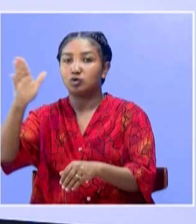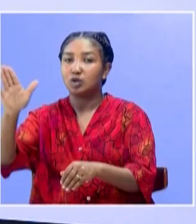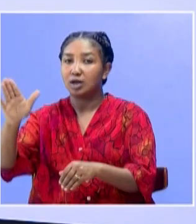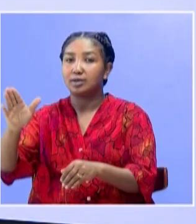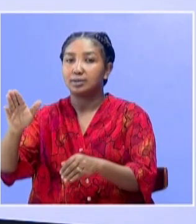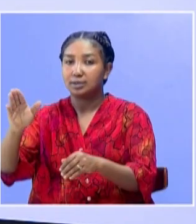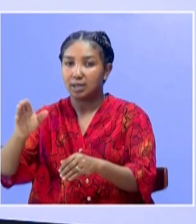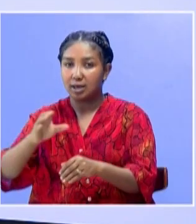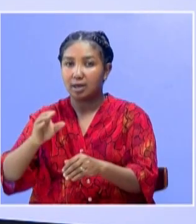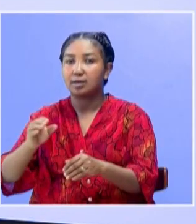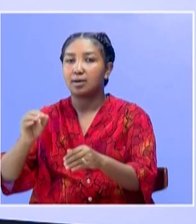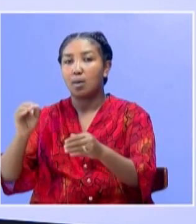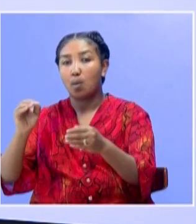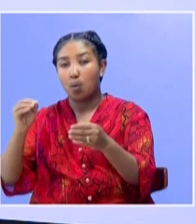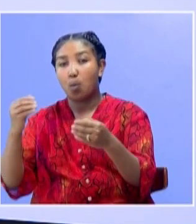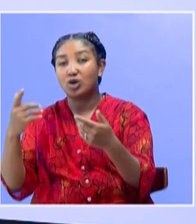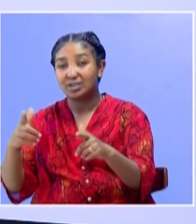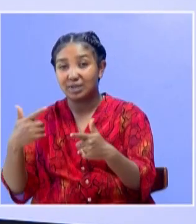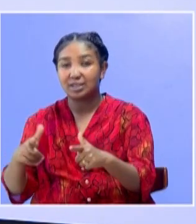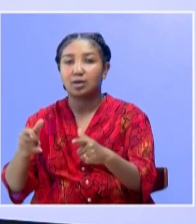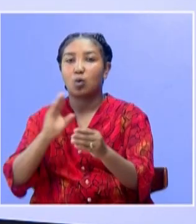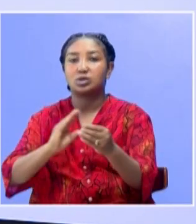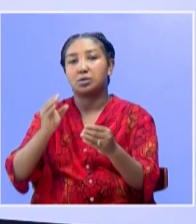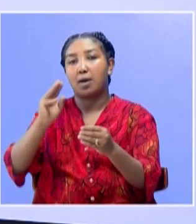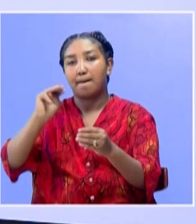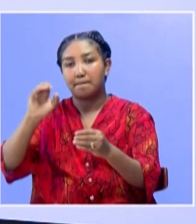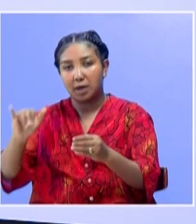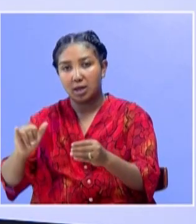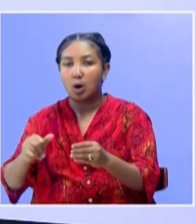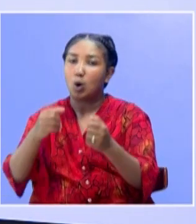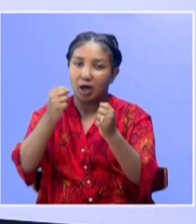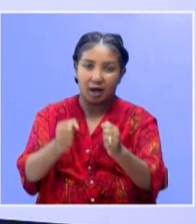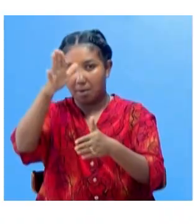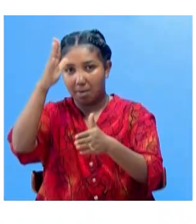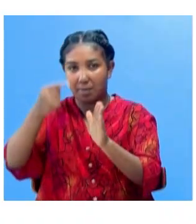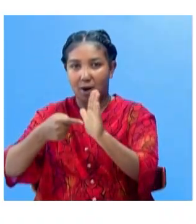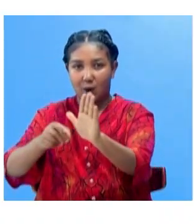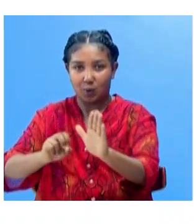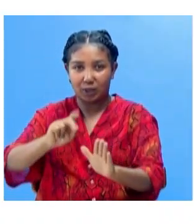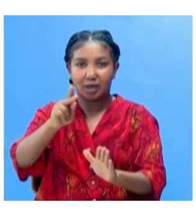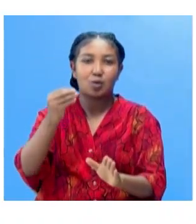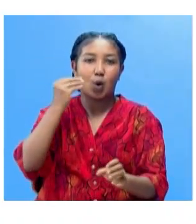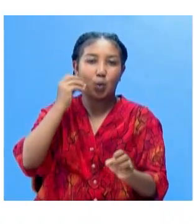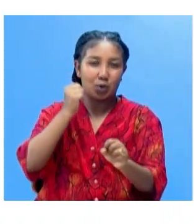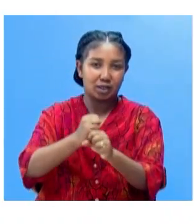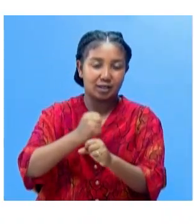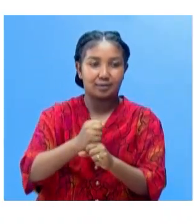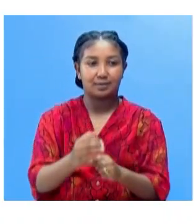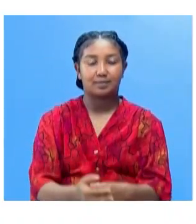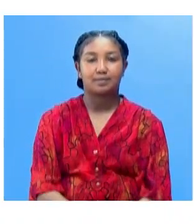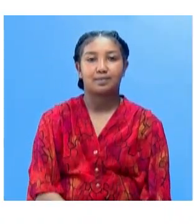and possibility conditions like may and can. Okay? Homework.